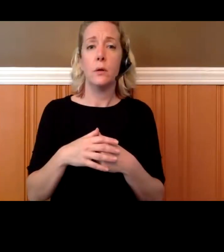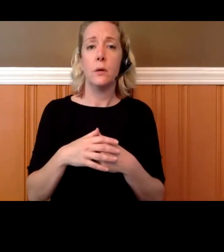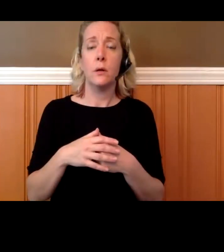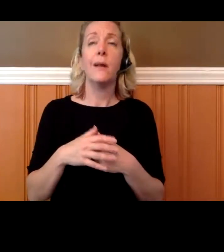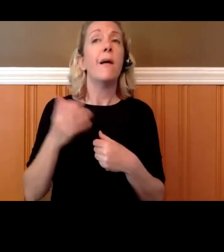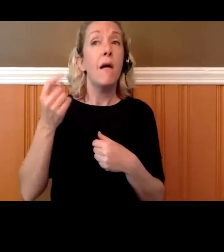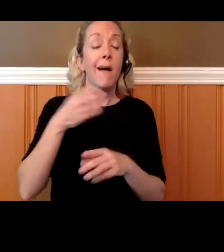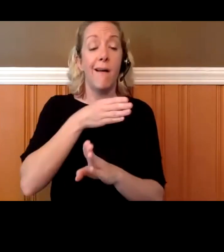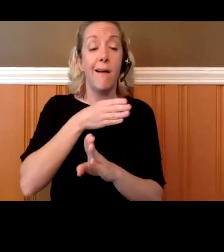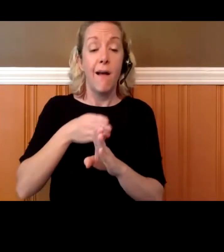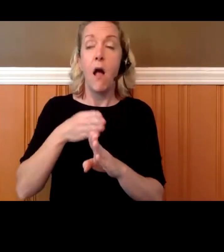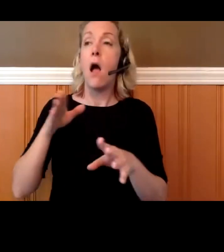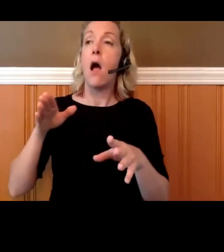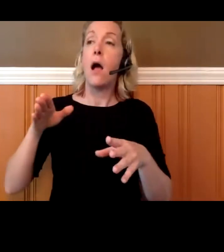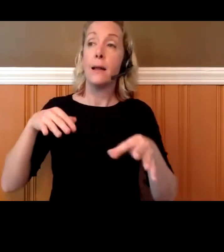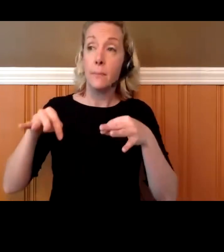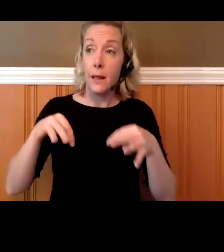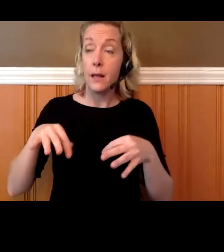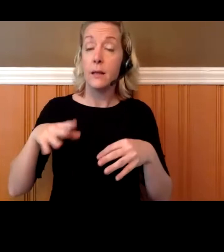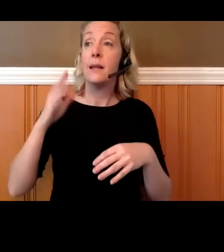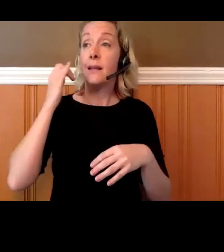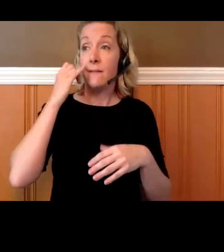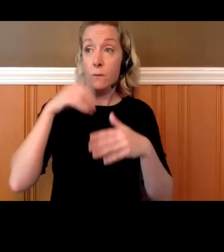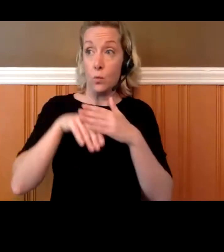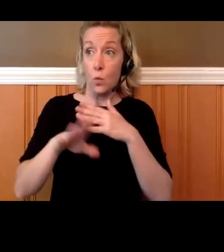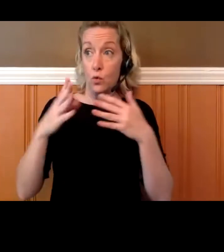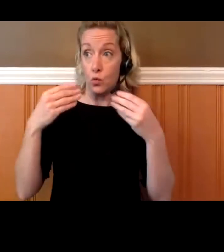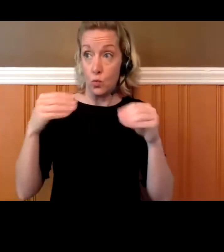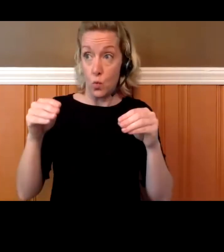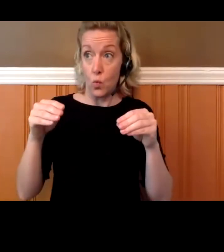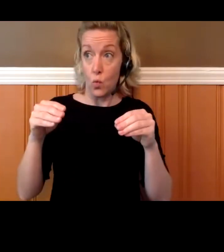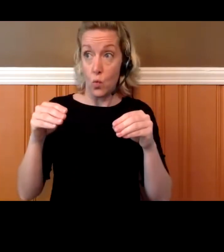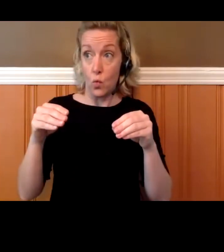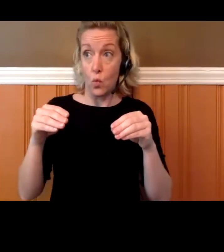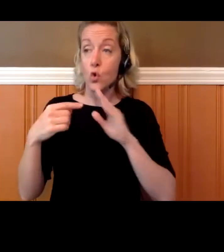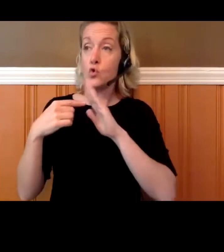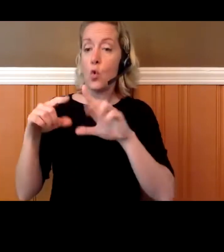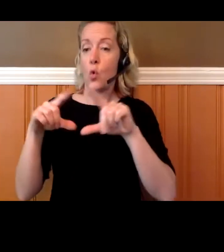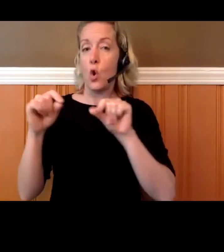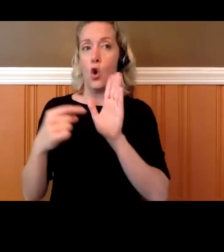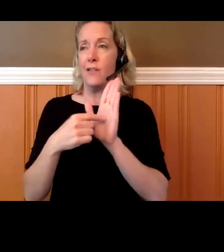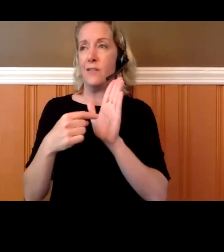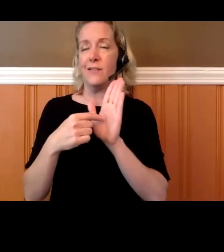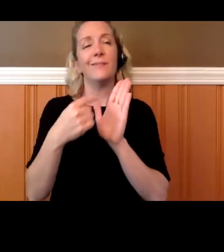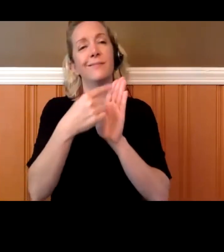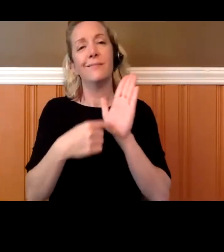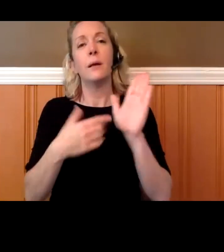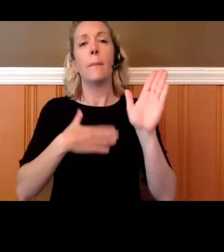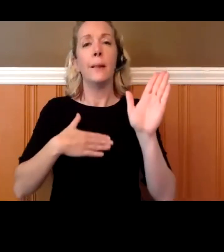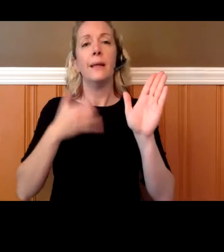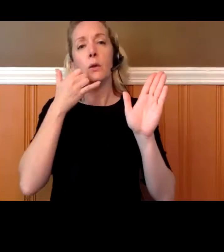explained before that he goes to a store, whatever, and shows this card. Please call this emergency number. Have them come and get